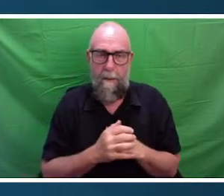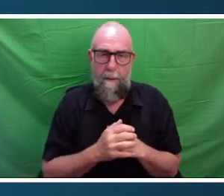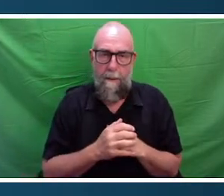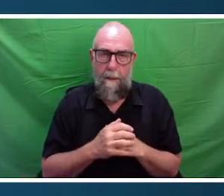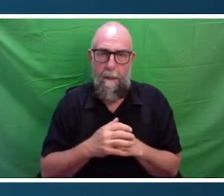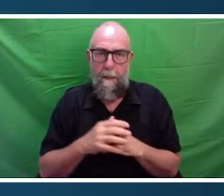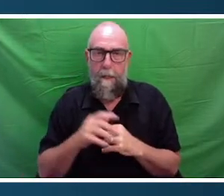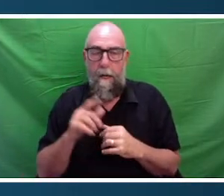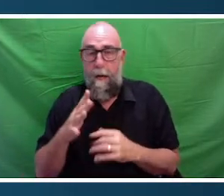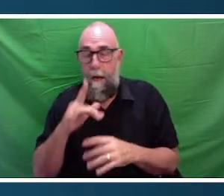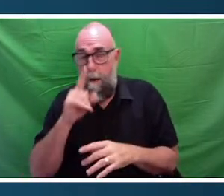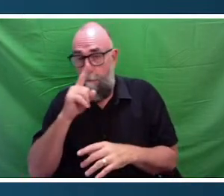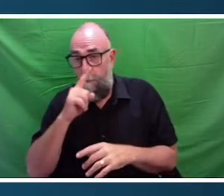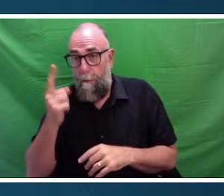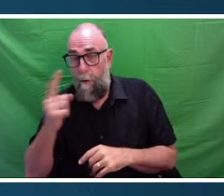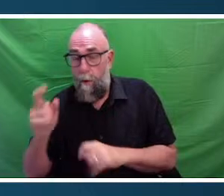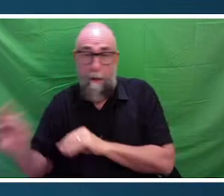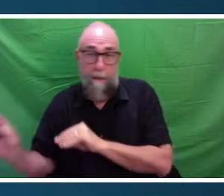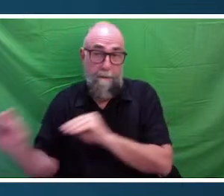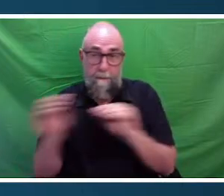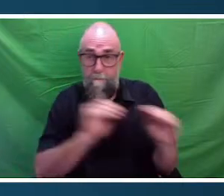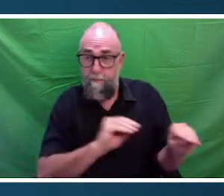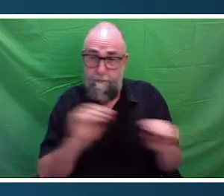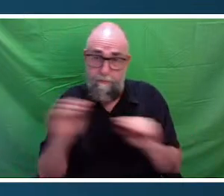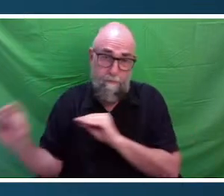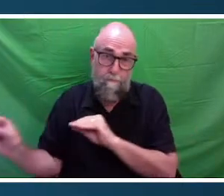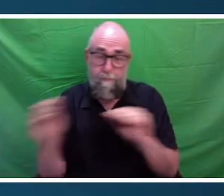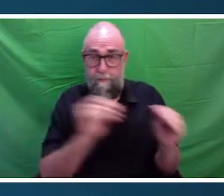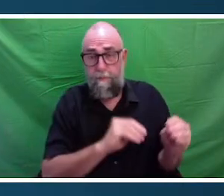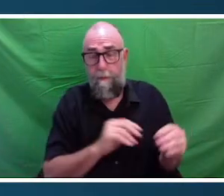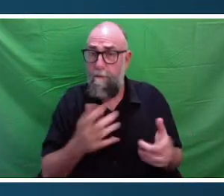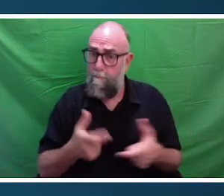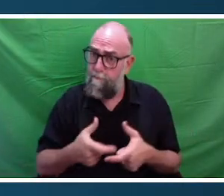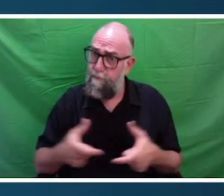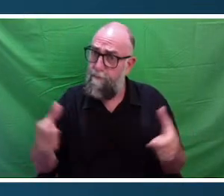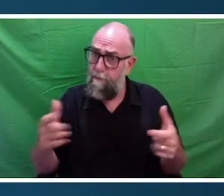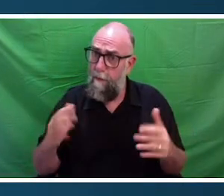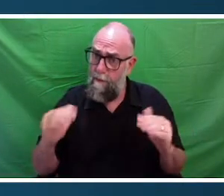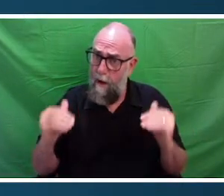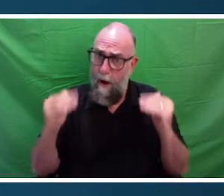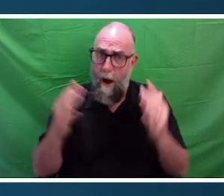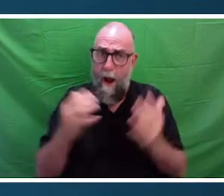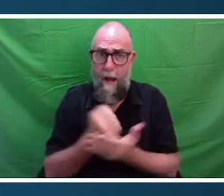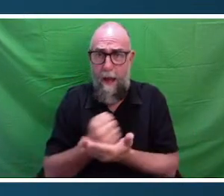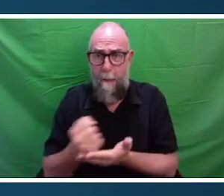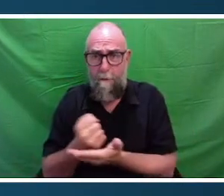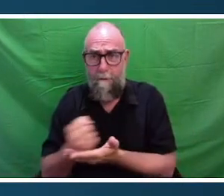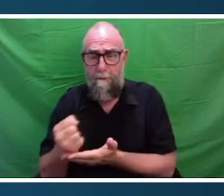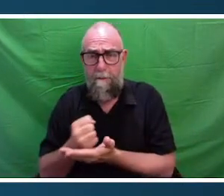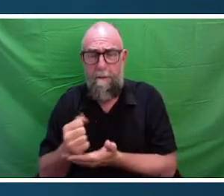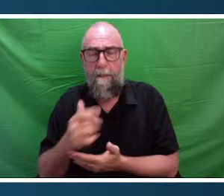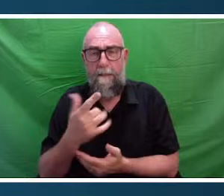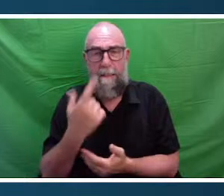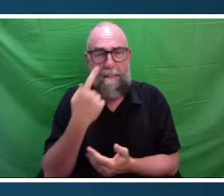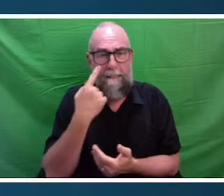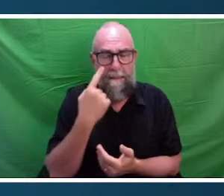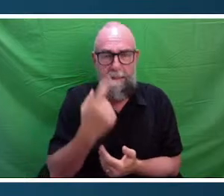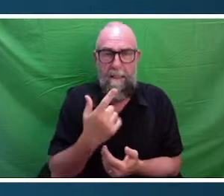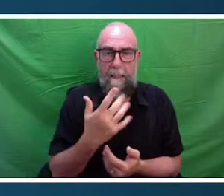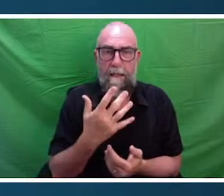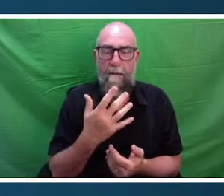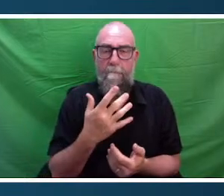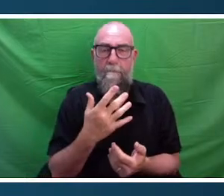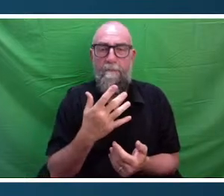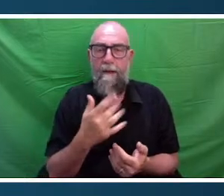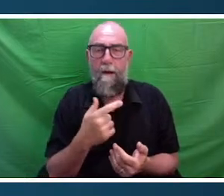out, particularly in countries like Samoa and Vanuatu, is quite high. The social change is rapid. And if you look at other countries that have gone from a low immigrant share to a high